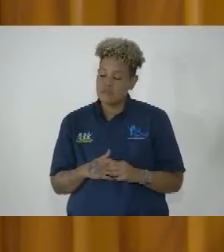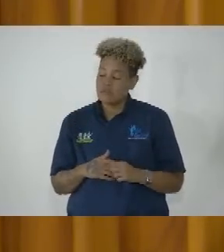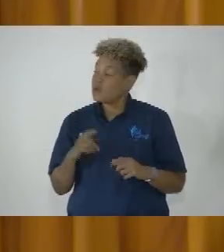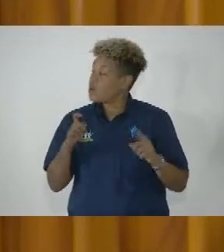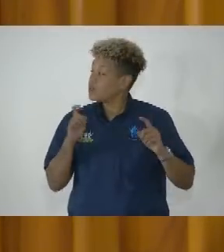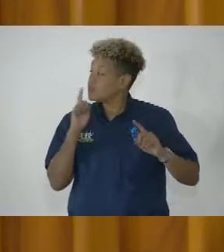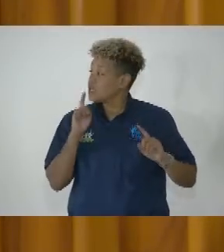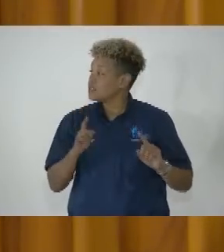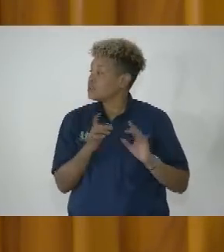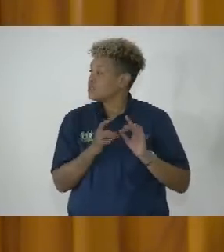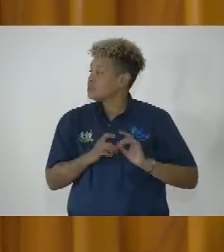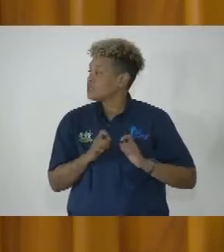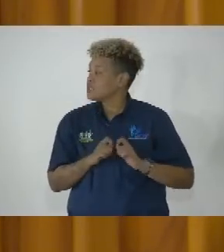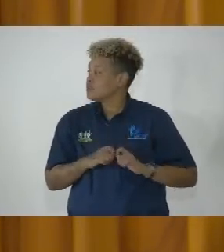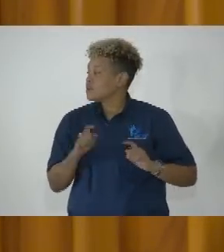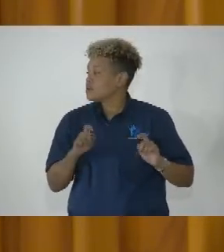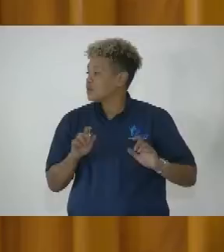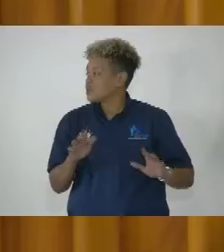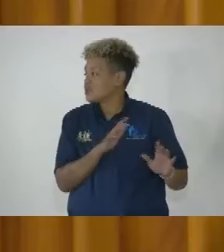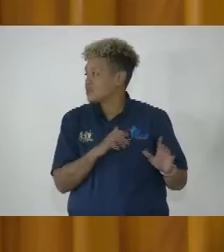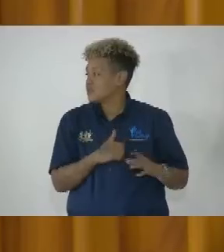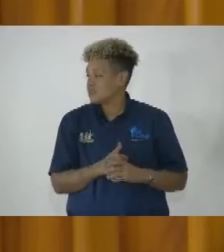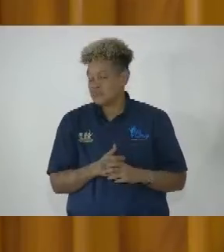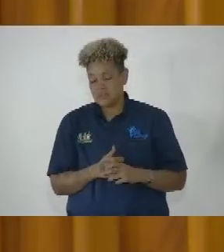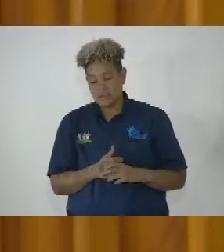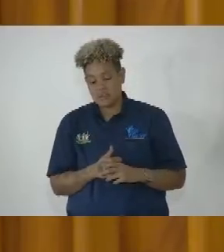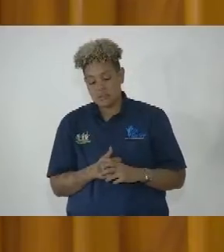Questions and answers to questions?